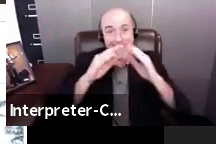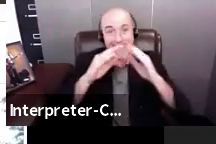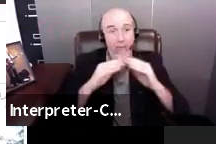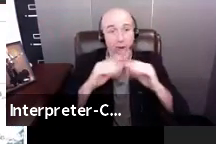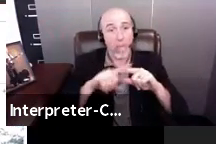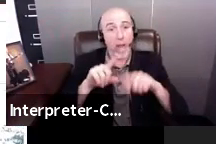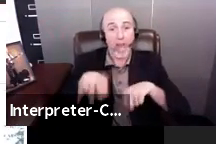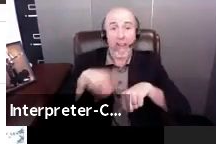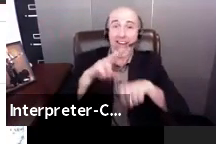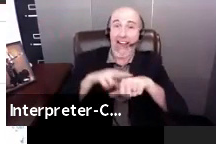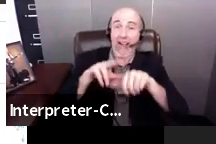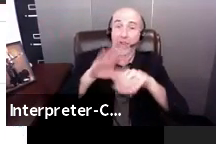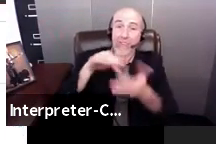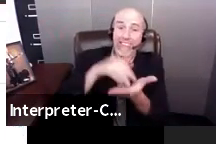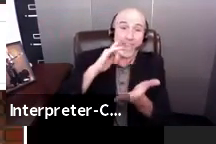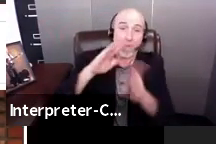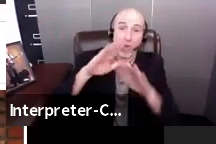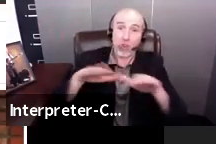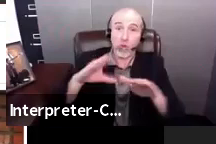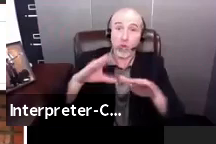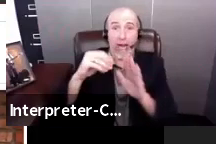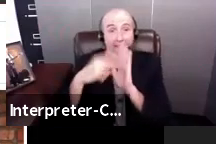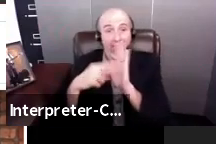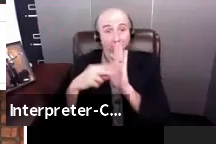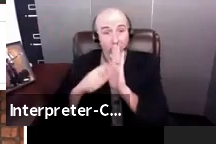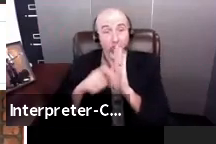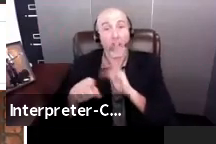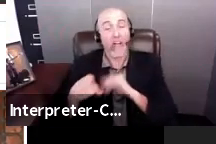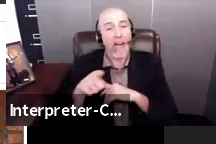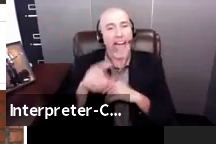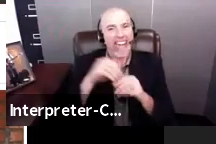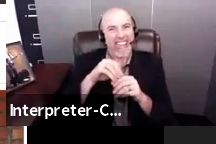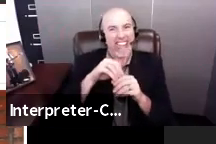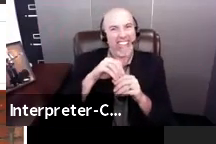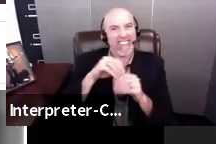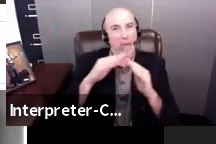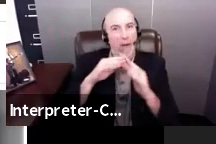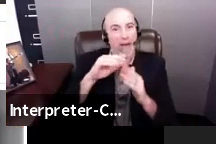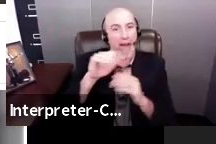National Center for Children Illustrated Literature helps children in Abilene and even